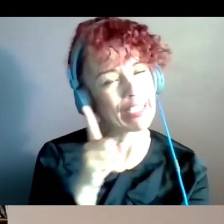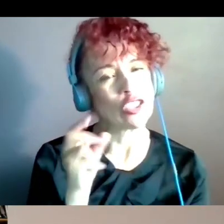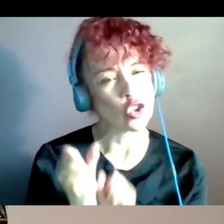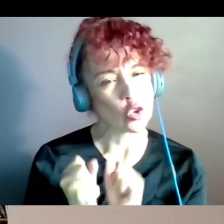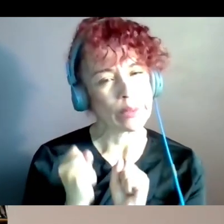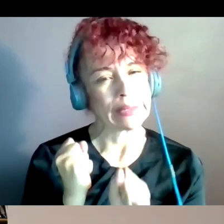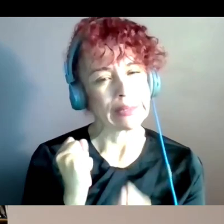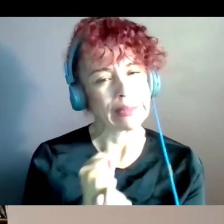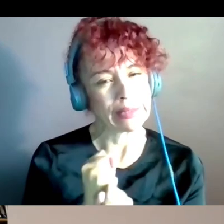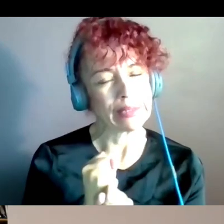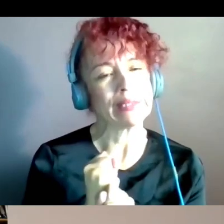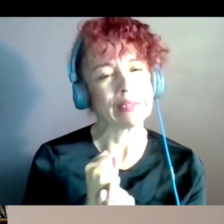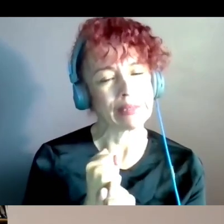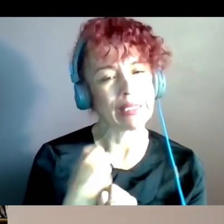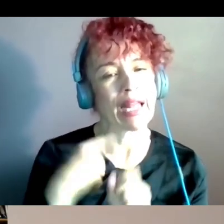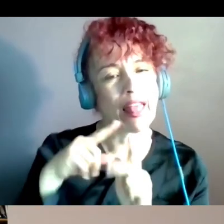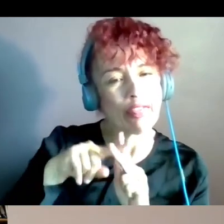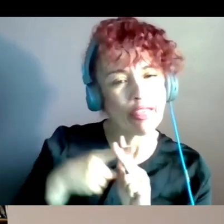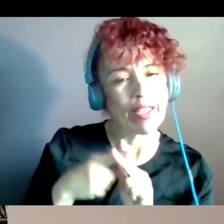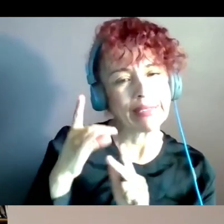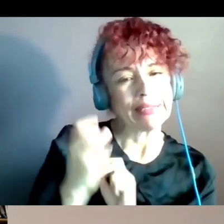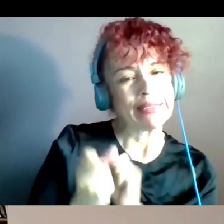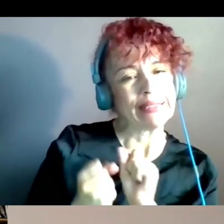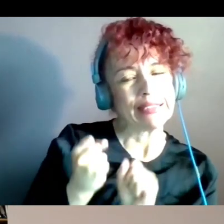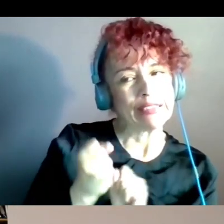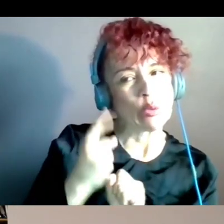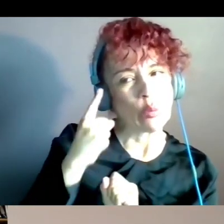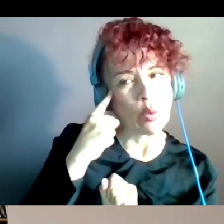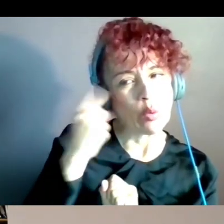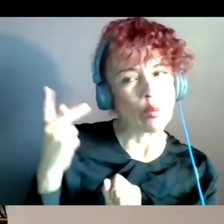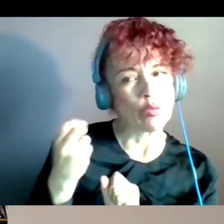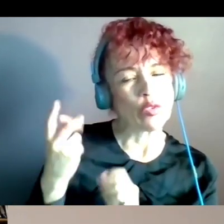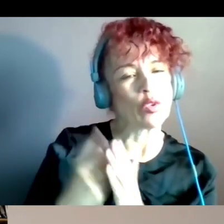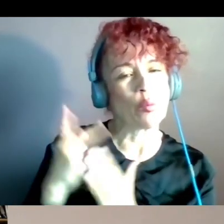it, having started 8 years ago, thinking it would be a weekend project.